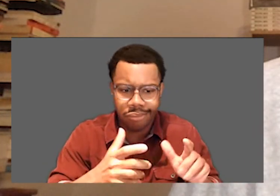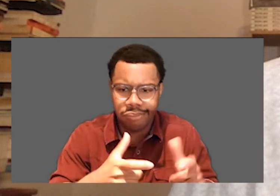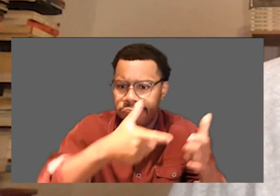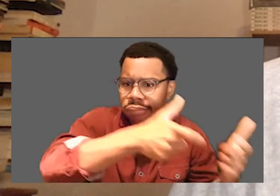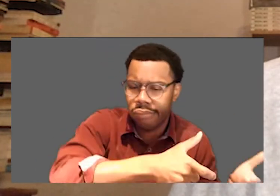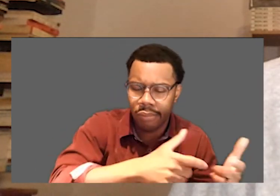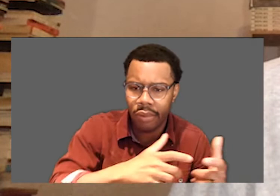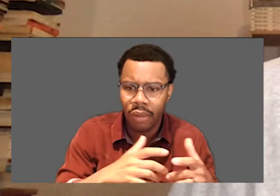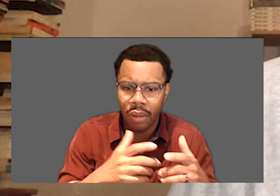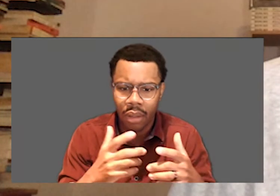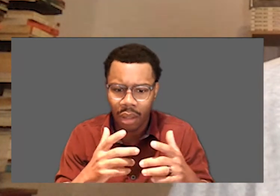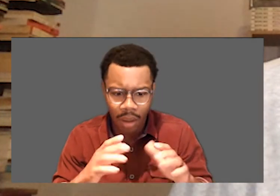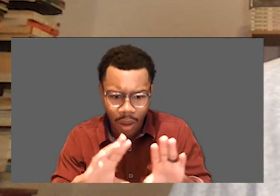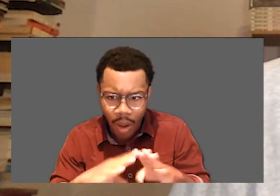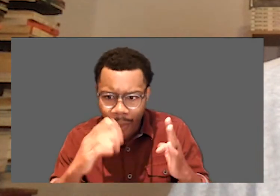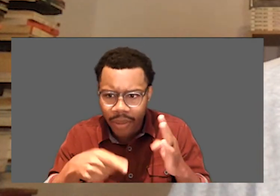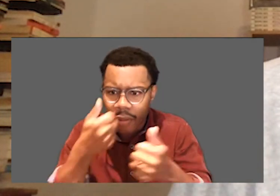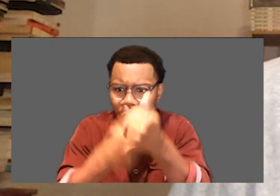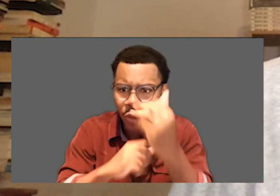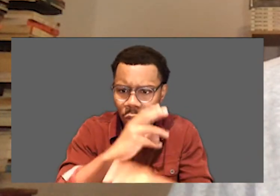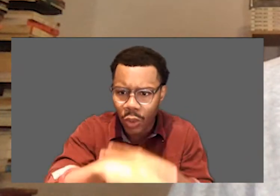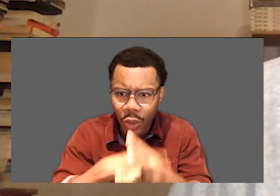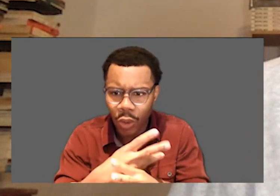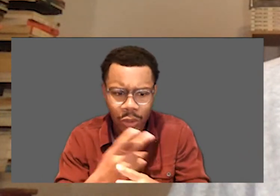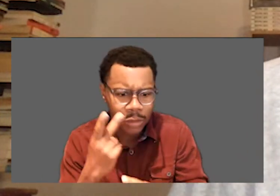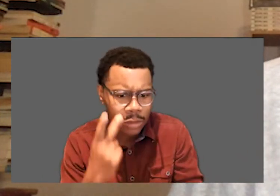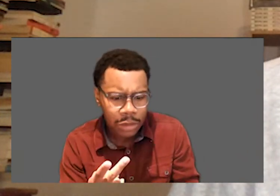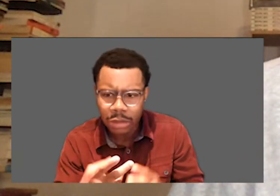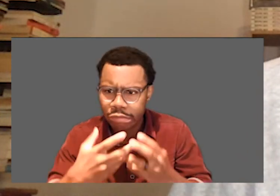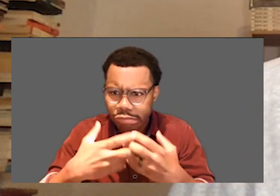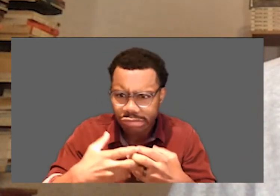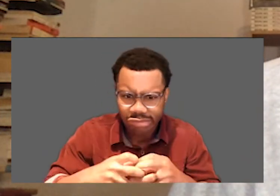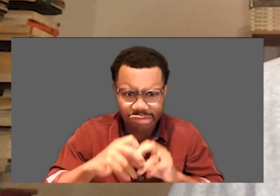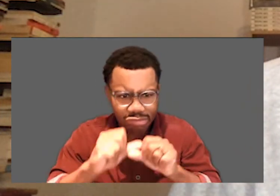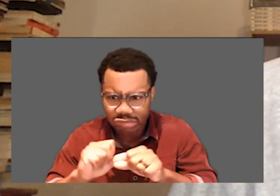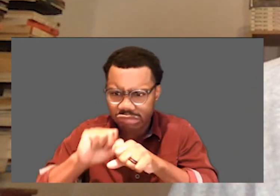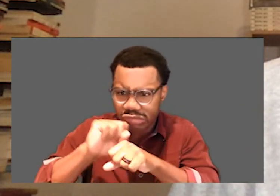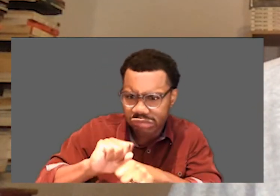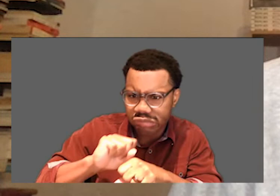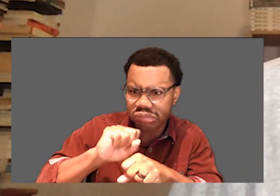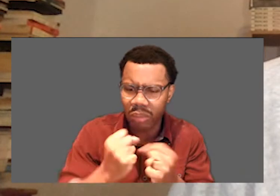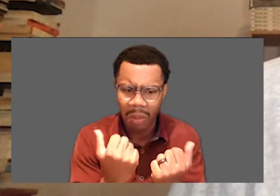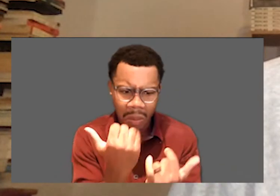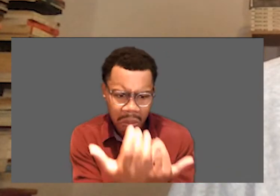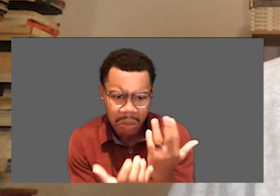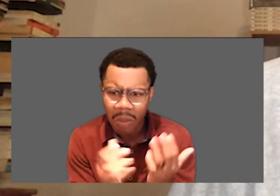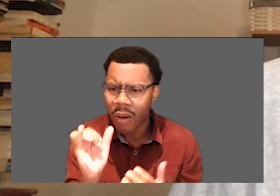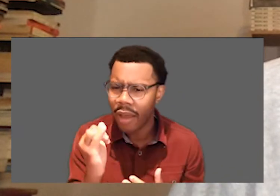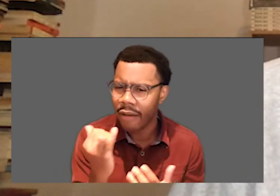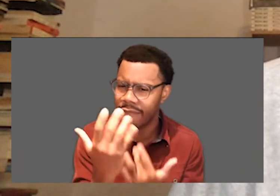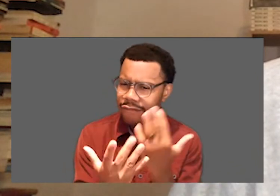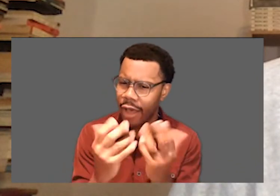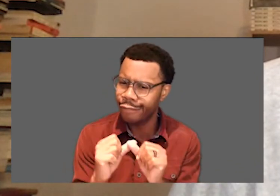smoke and grinding iron black. All burning an orange glow like a fire unstoked and